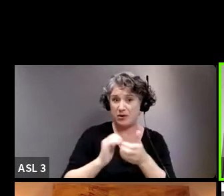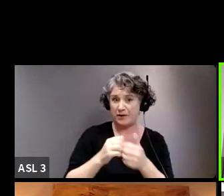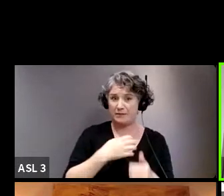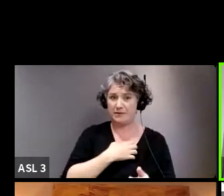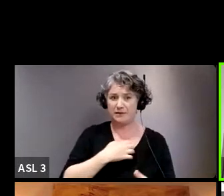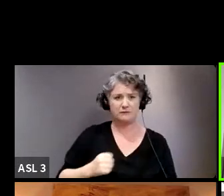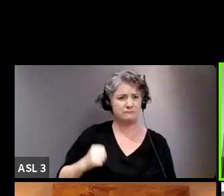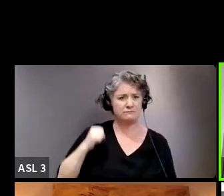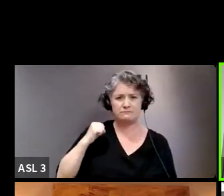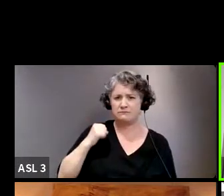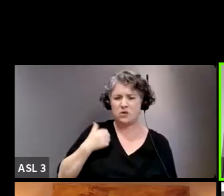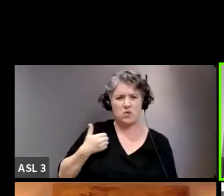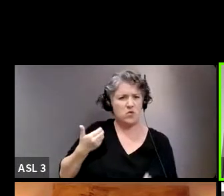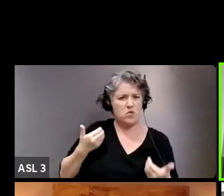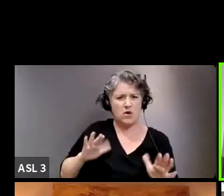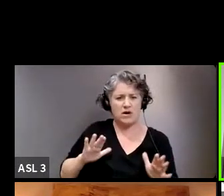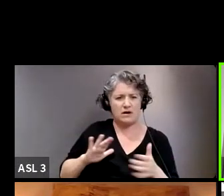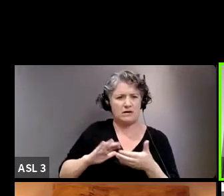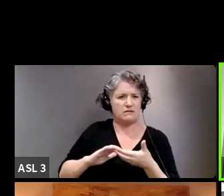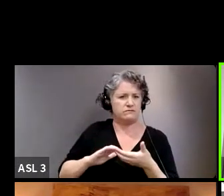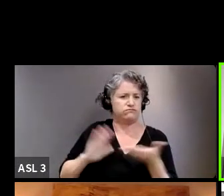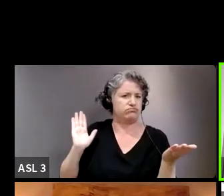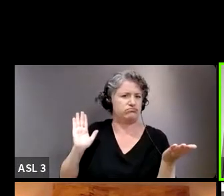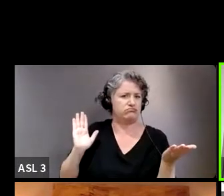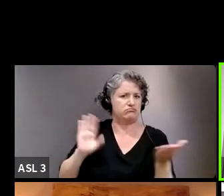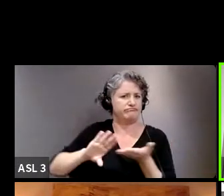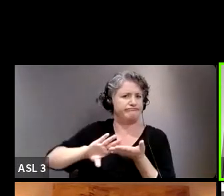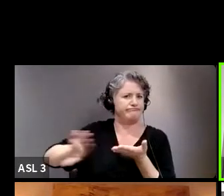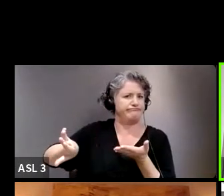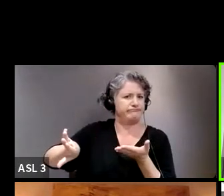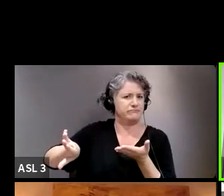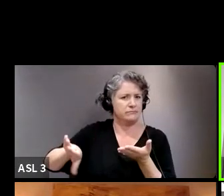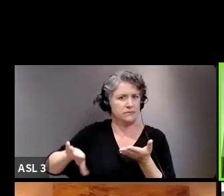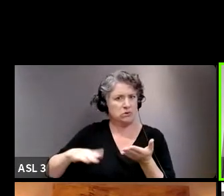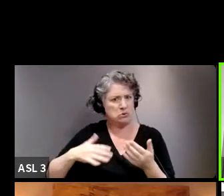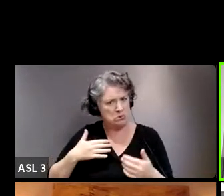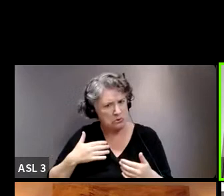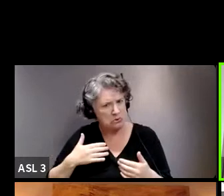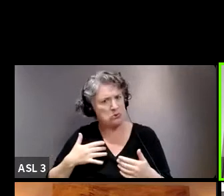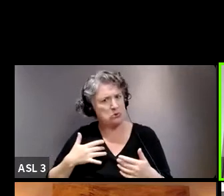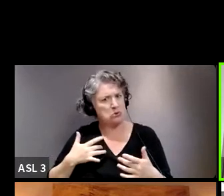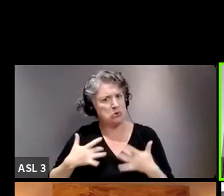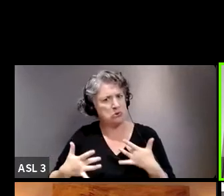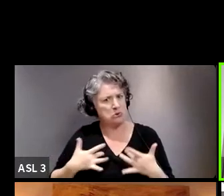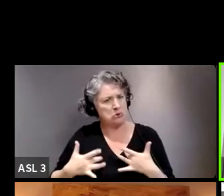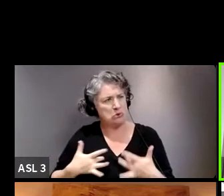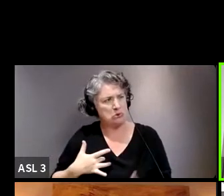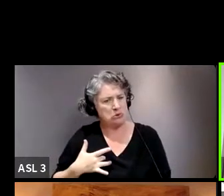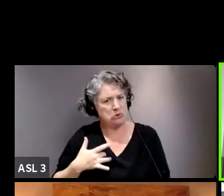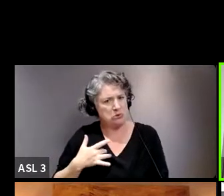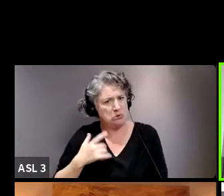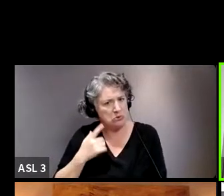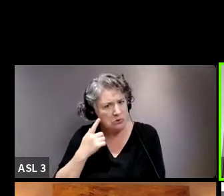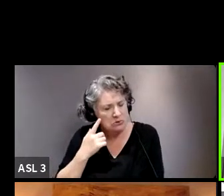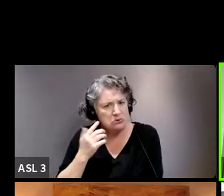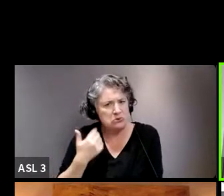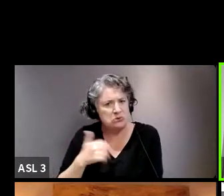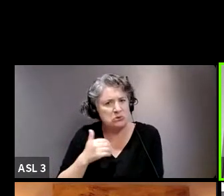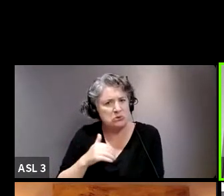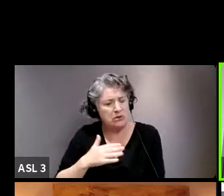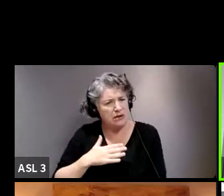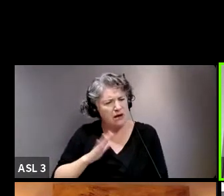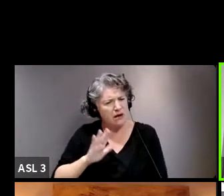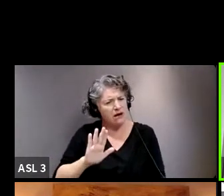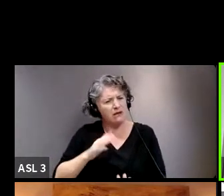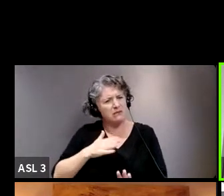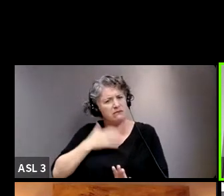i it just concerns me and um my understanding unless there's been a change is that there's